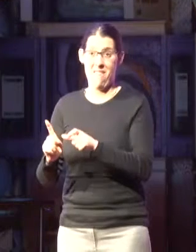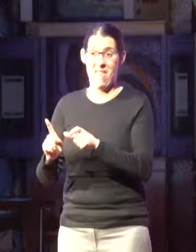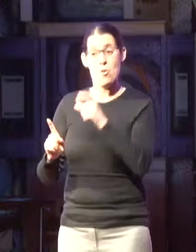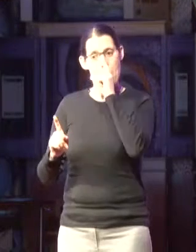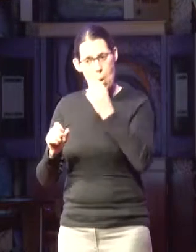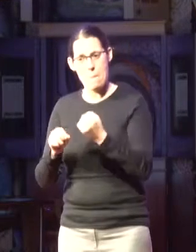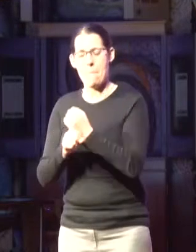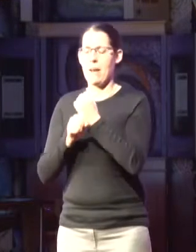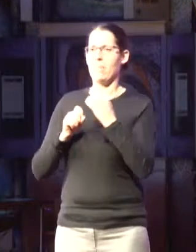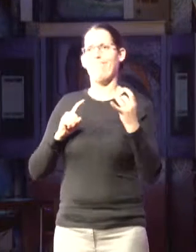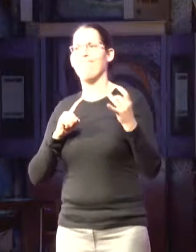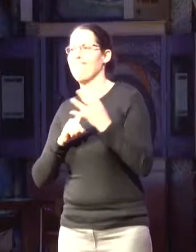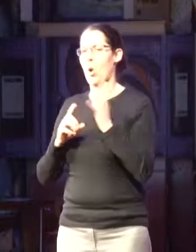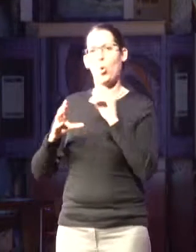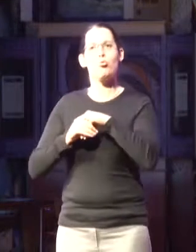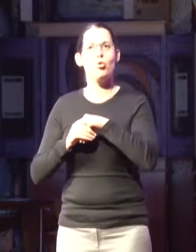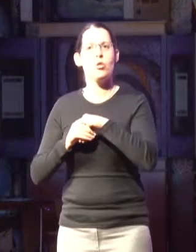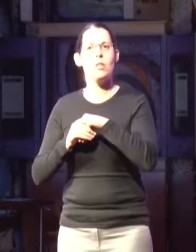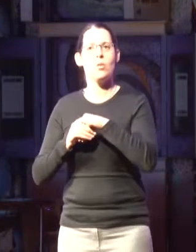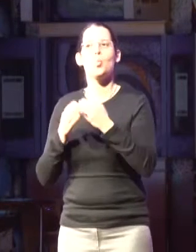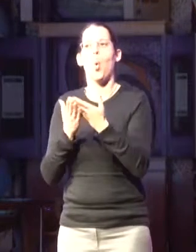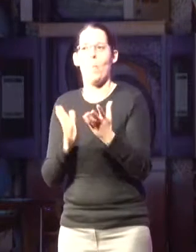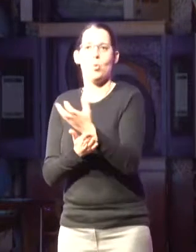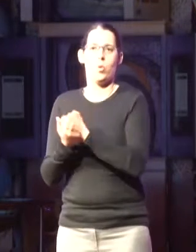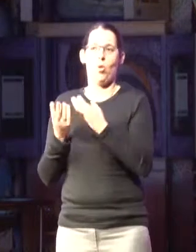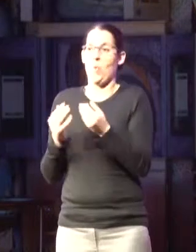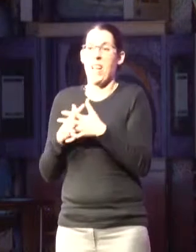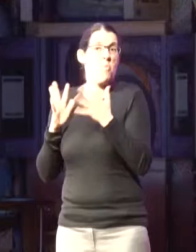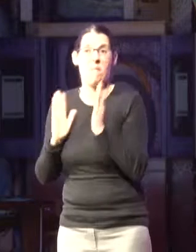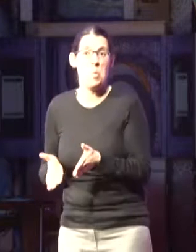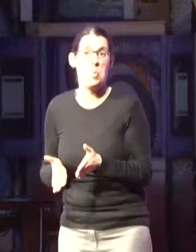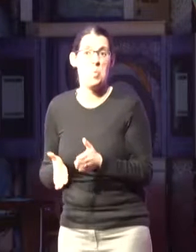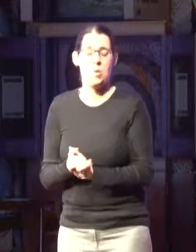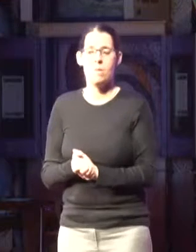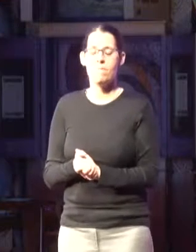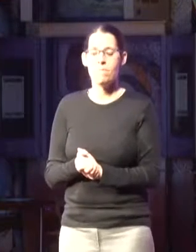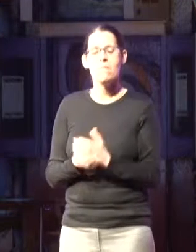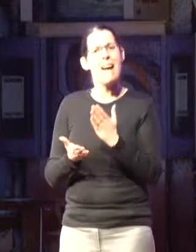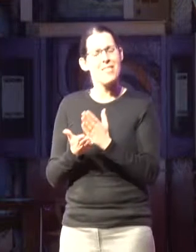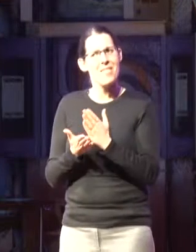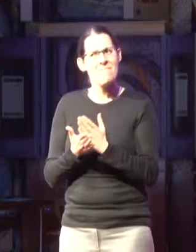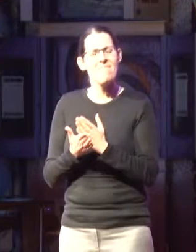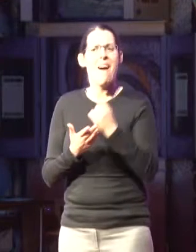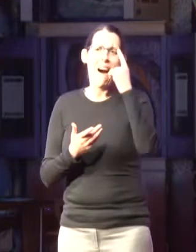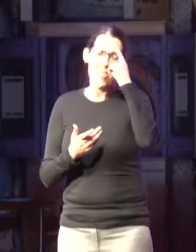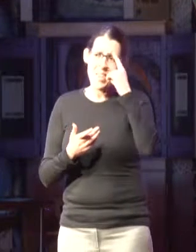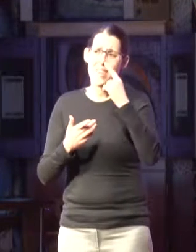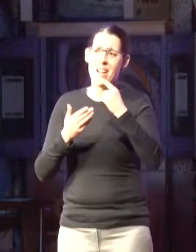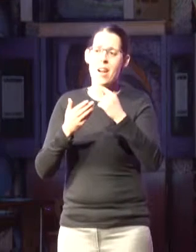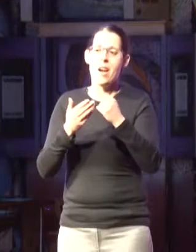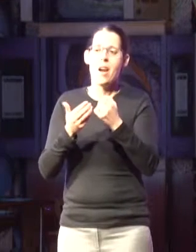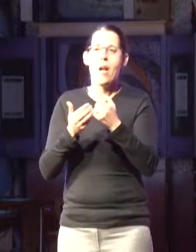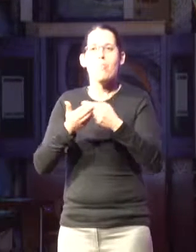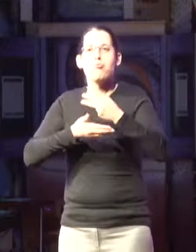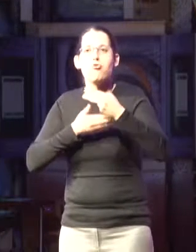important, vital contribution to free and open source software. In fact, I actually think that we could extend the programmer's